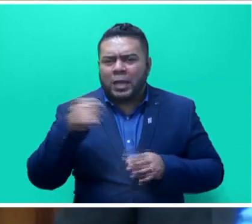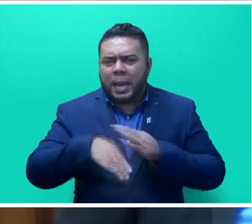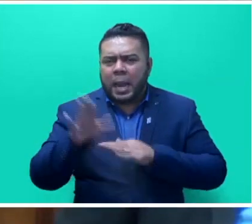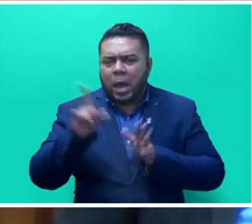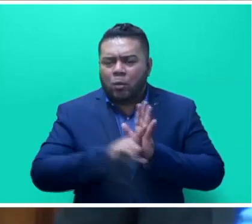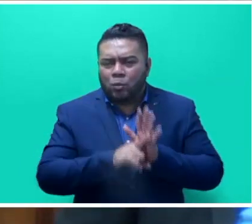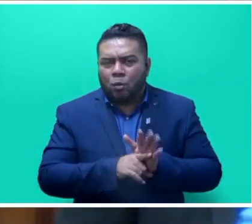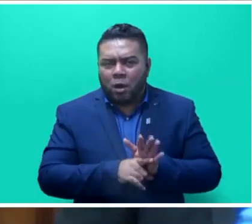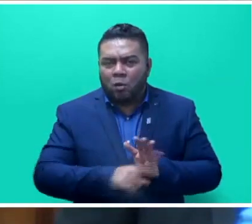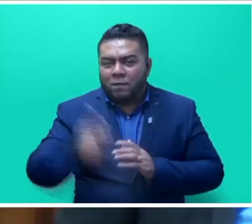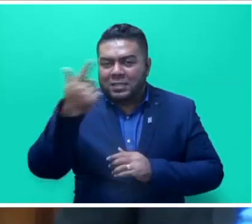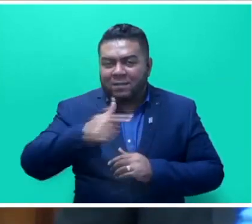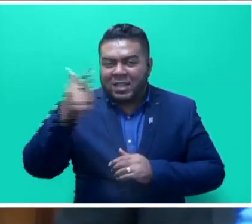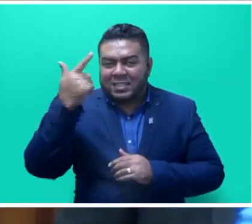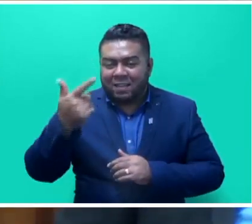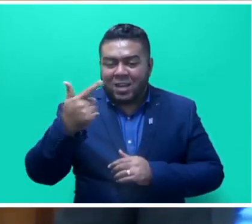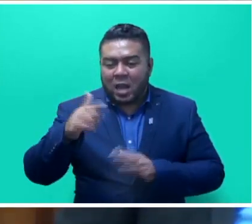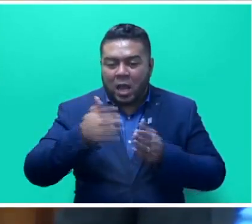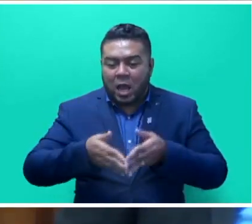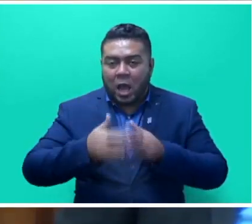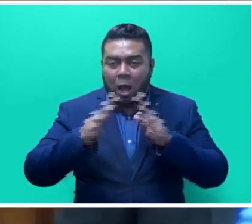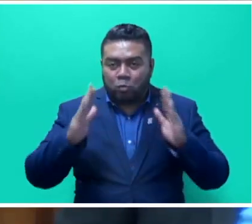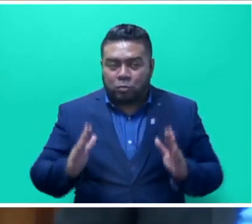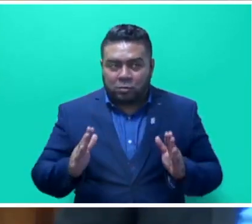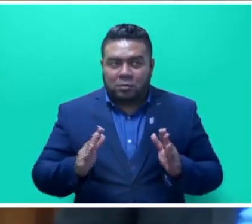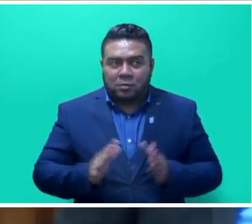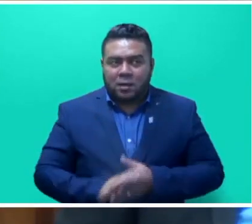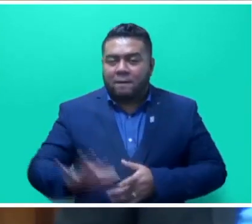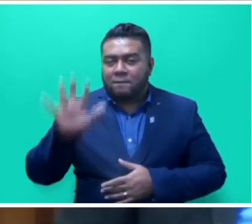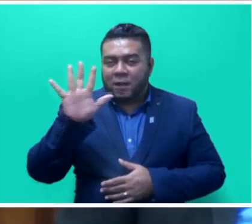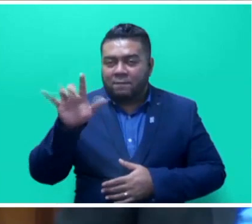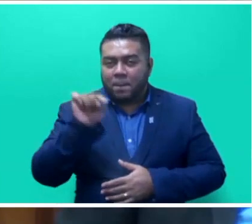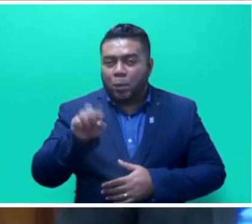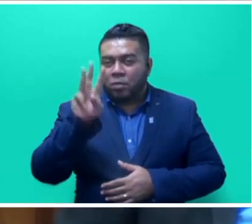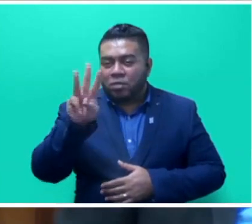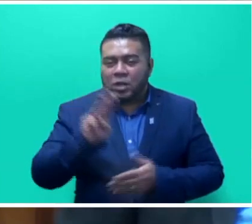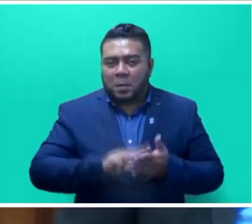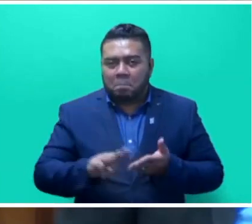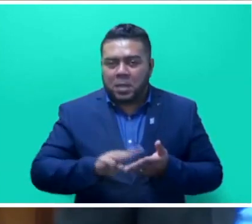which has 77 households, at a total project cost of $5.3 million.